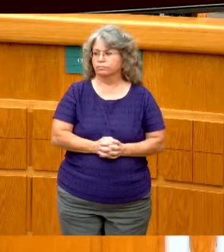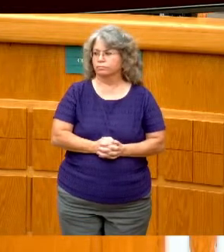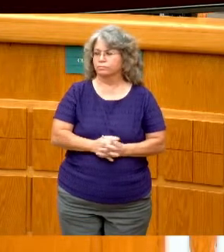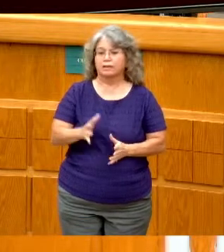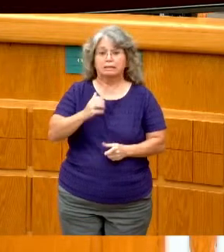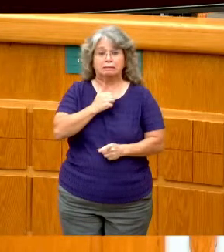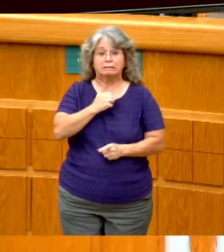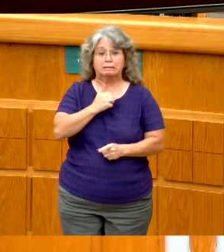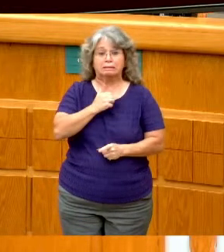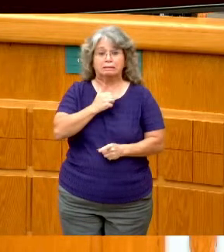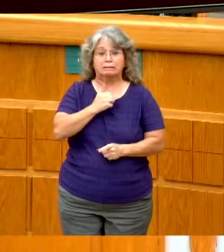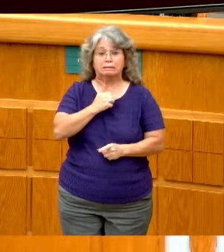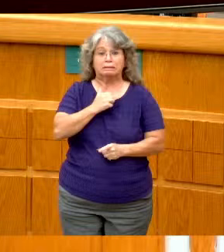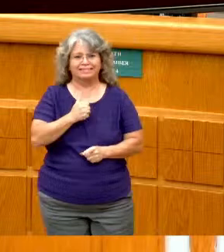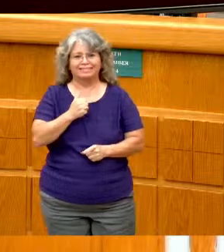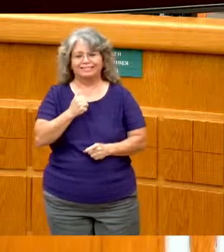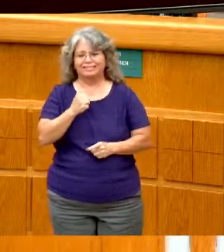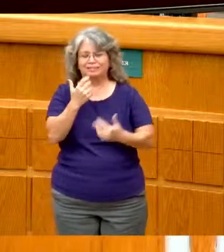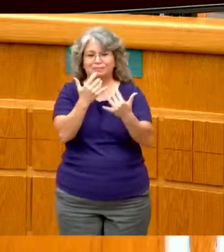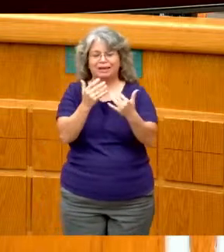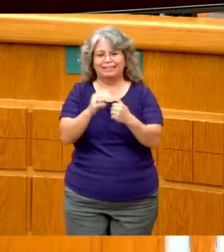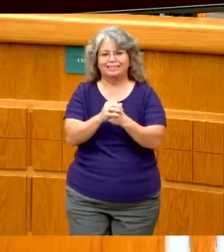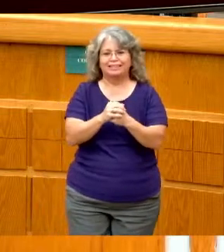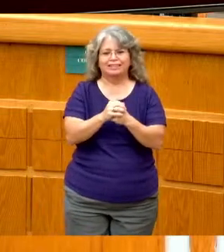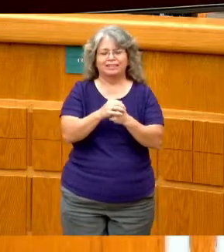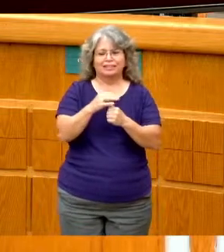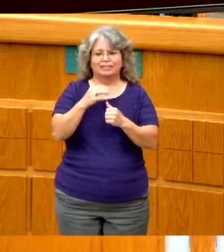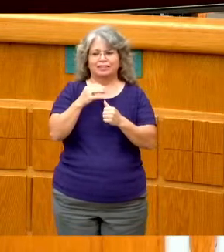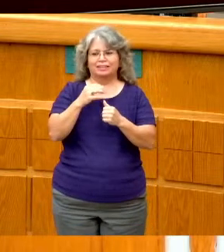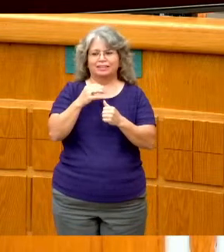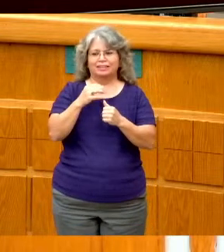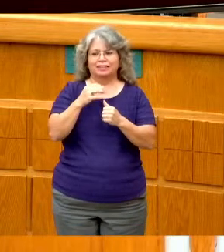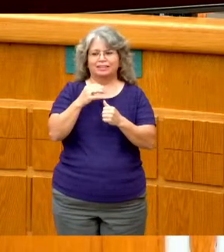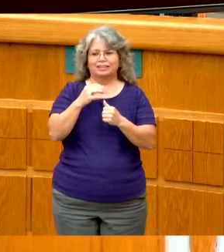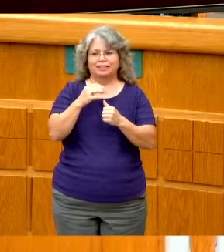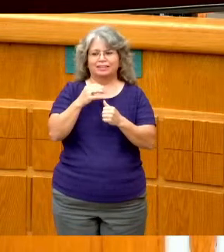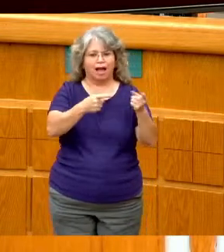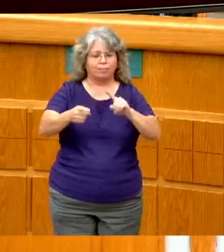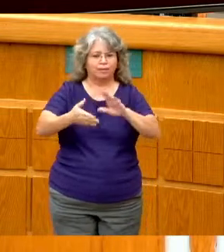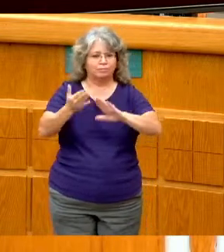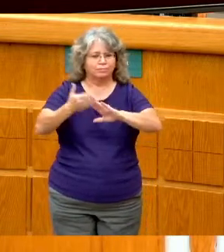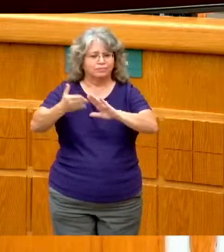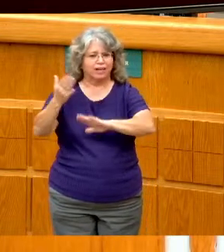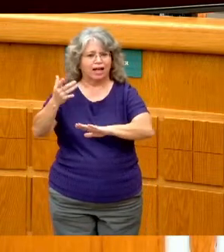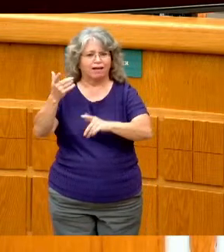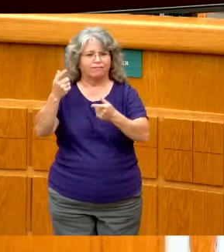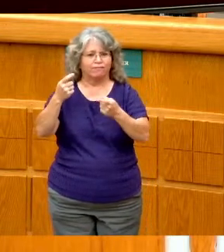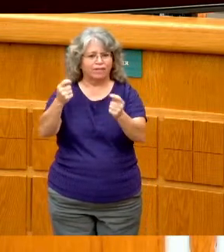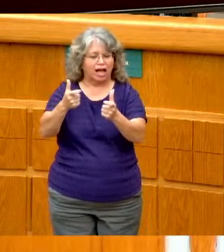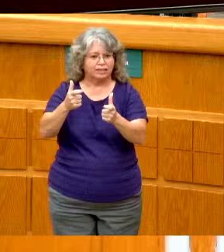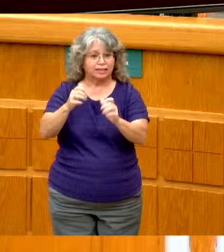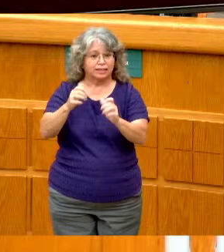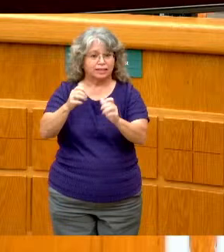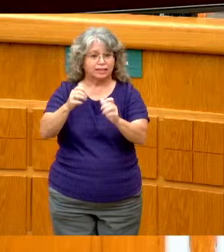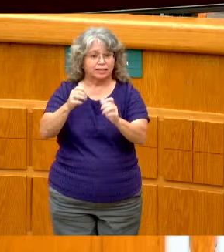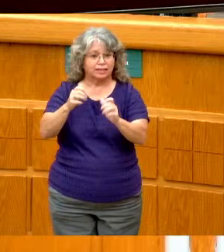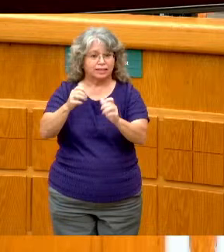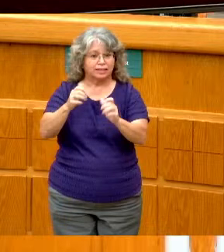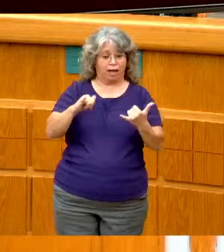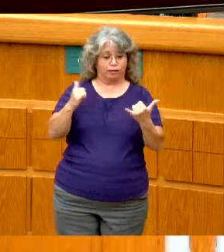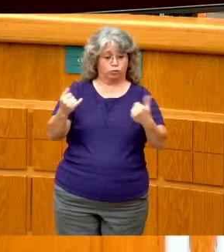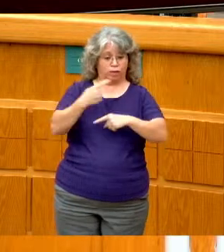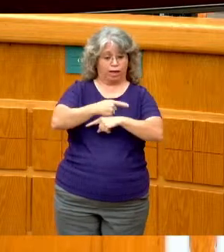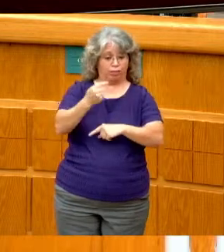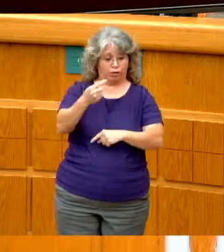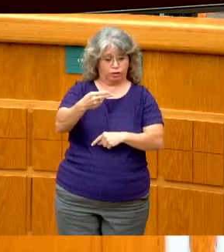Sorry about that, guys. We're running so fast. The only way I know it's Thursday is I know I'm supposed to be here on Thursday talking to